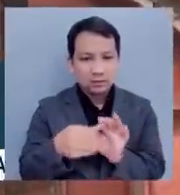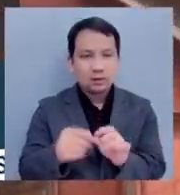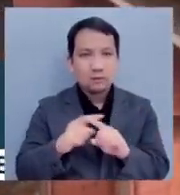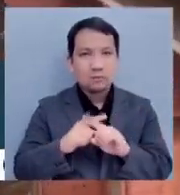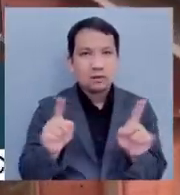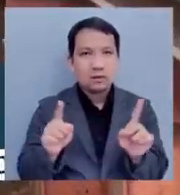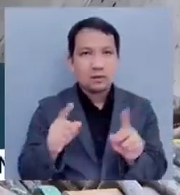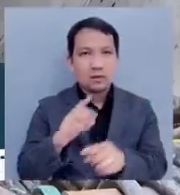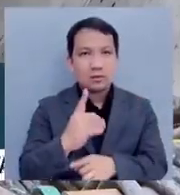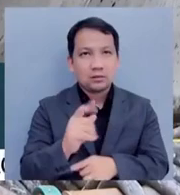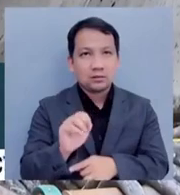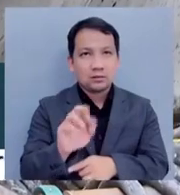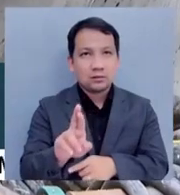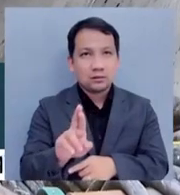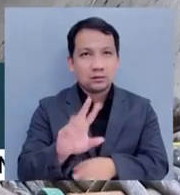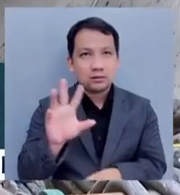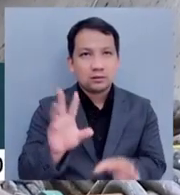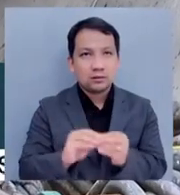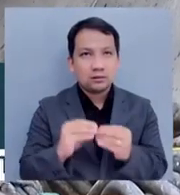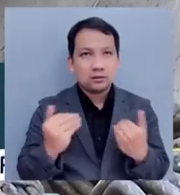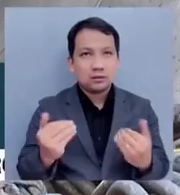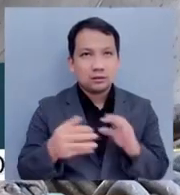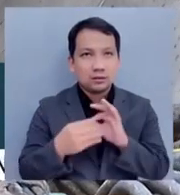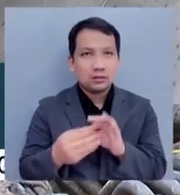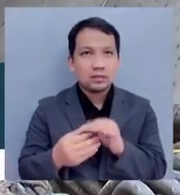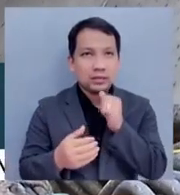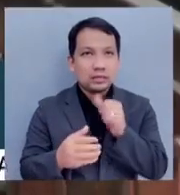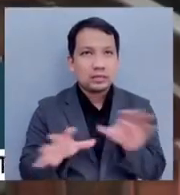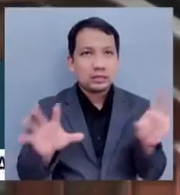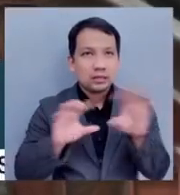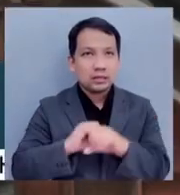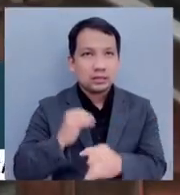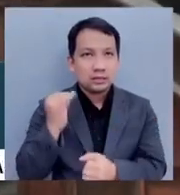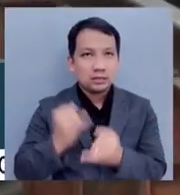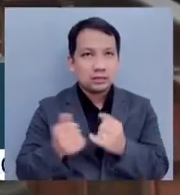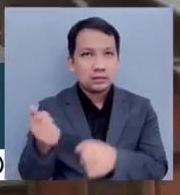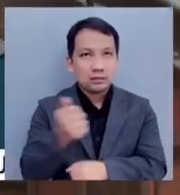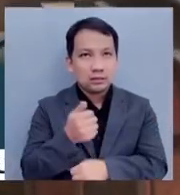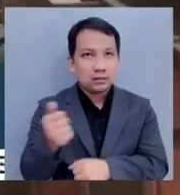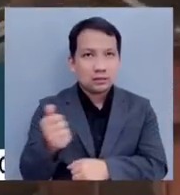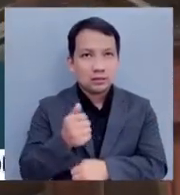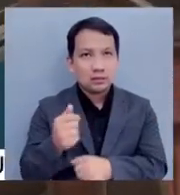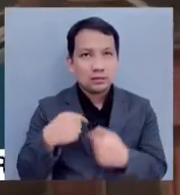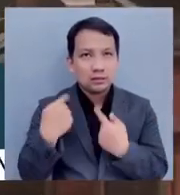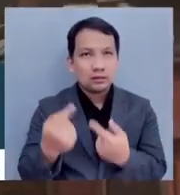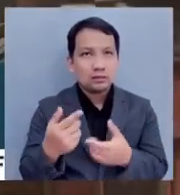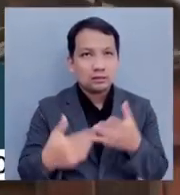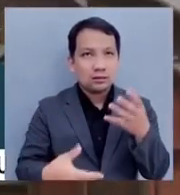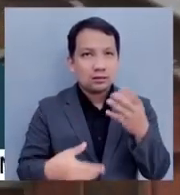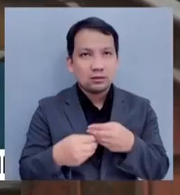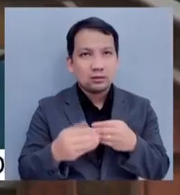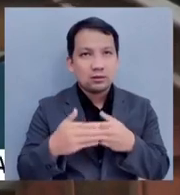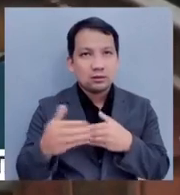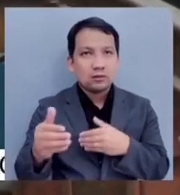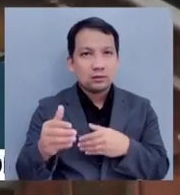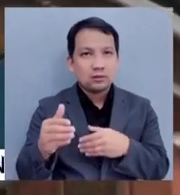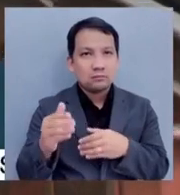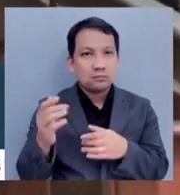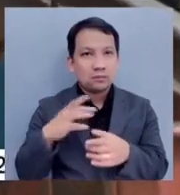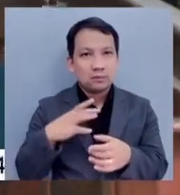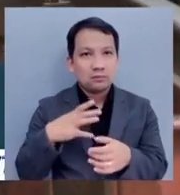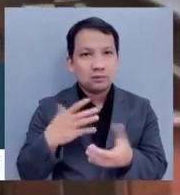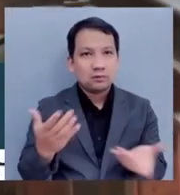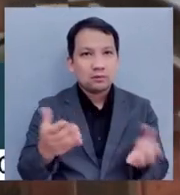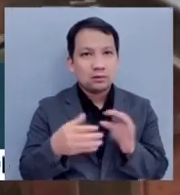the DOTR said this is not yet the final fare, as they have added 4 more stations and they have yet to consider